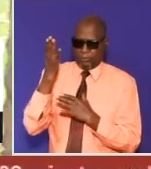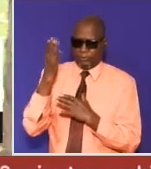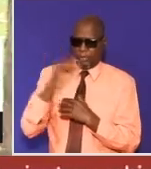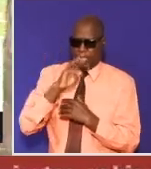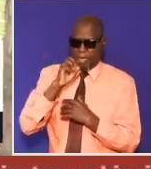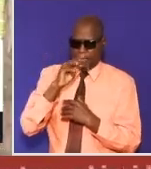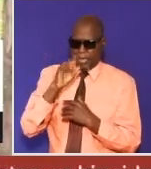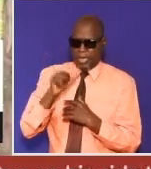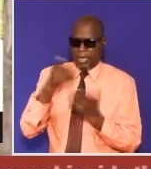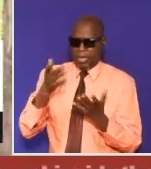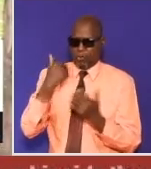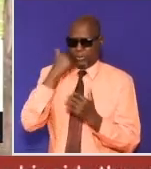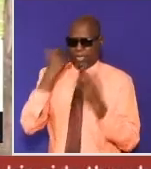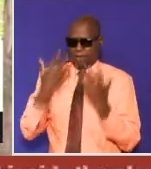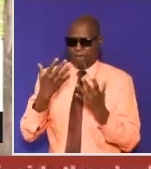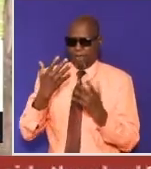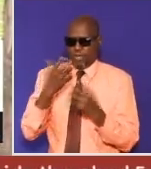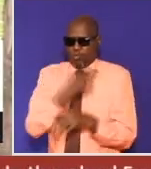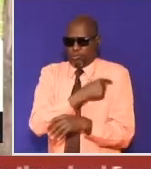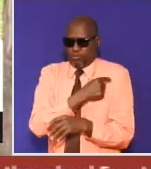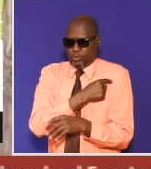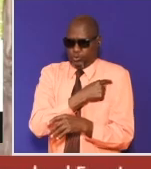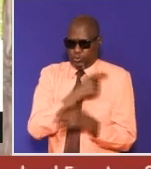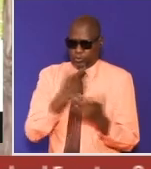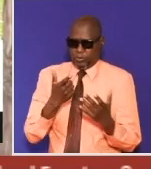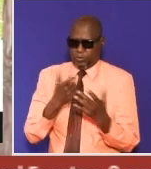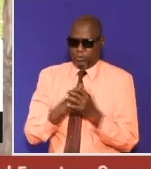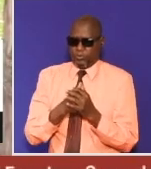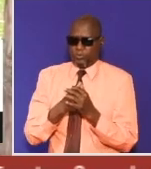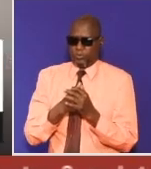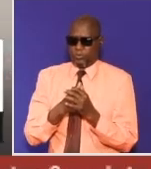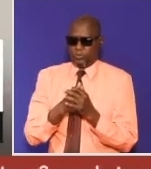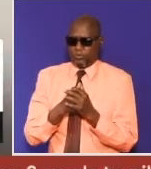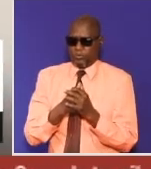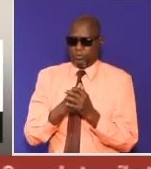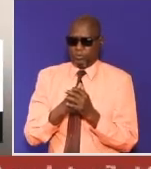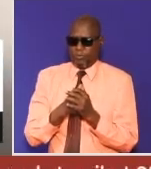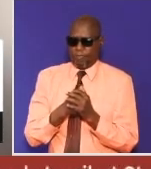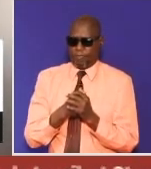currently bedridden after she left her employer's house due to her illness in unclear circumstances.